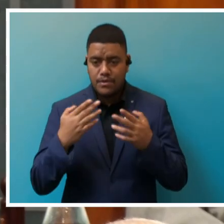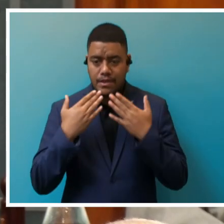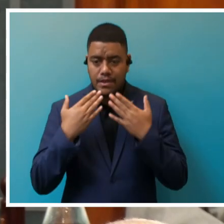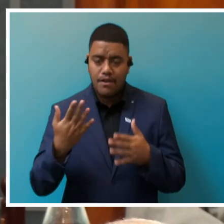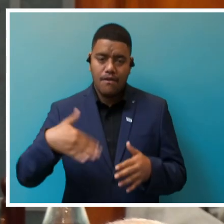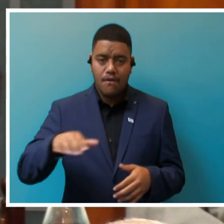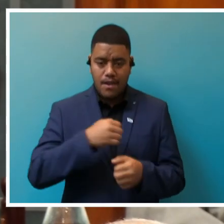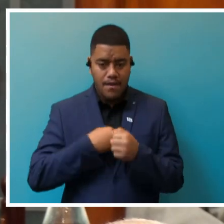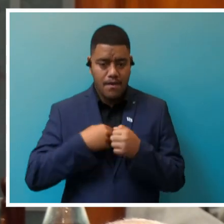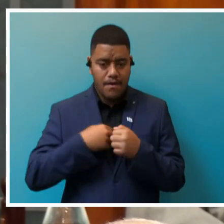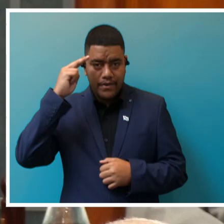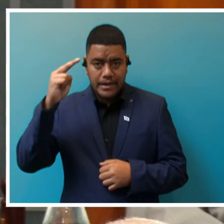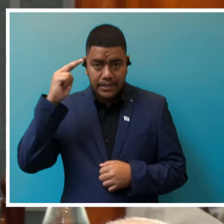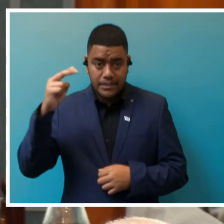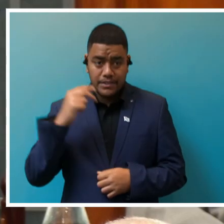nation's